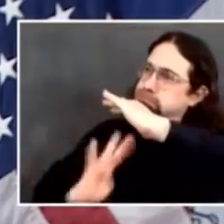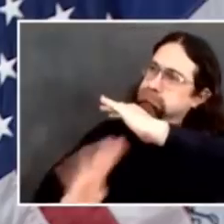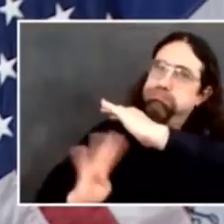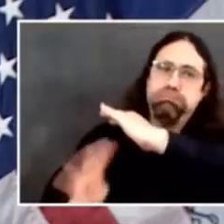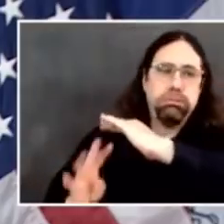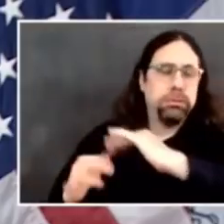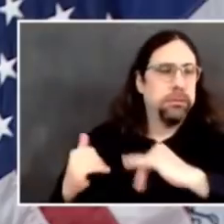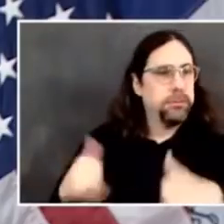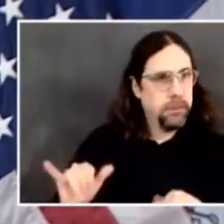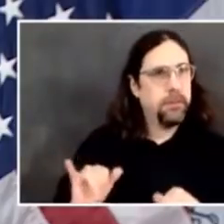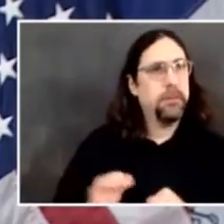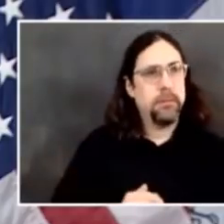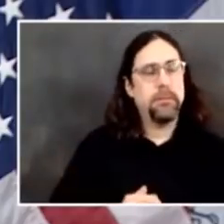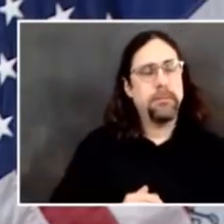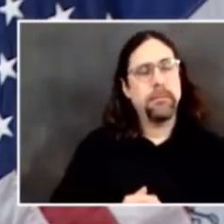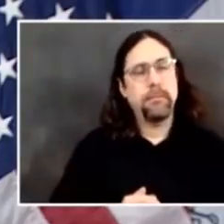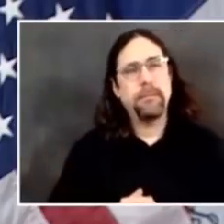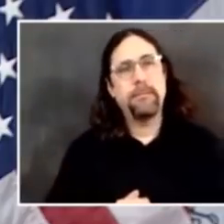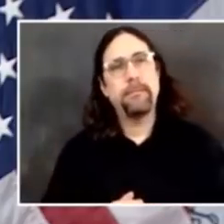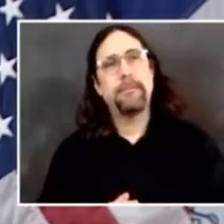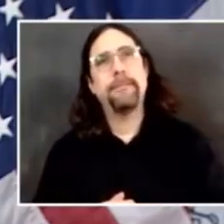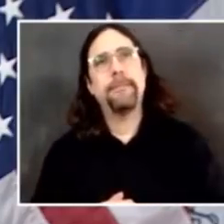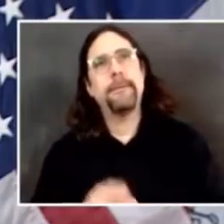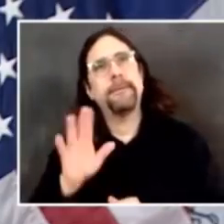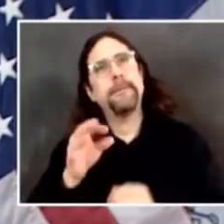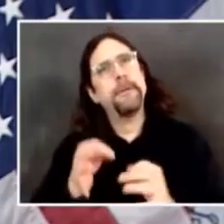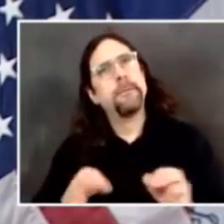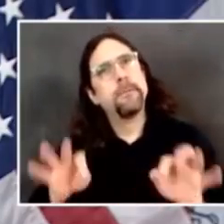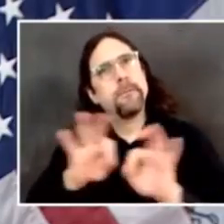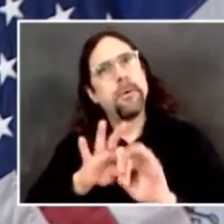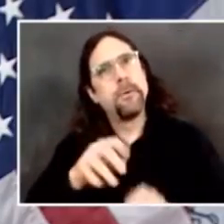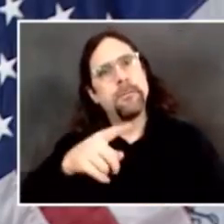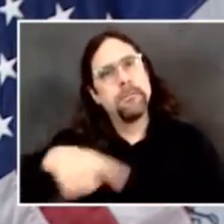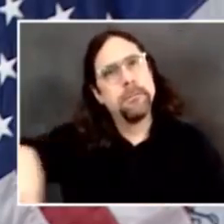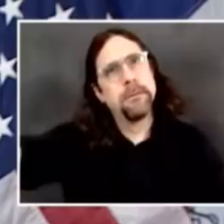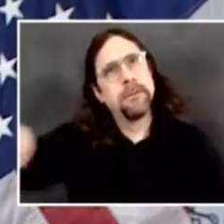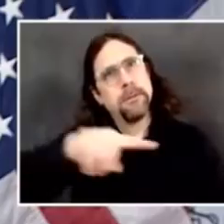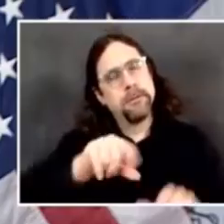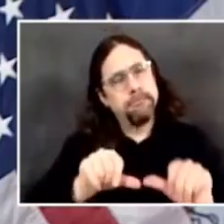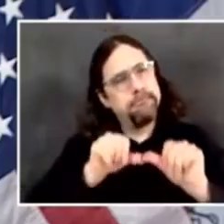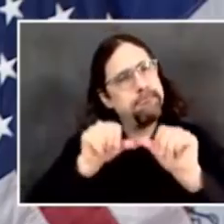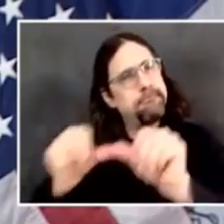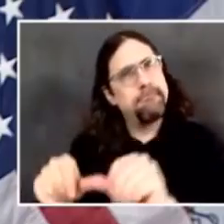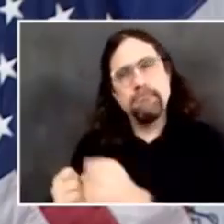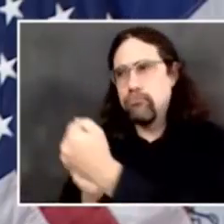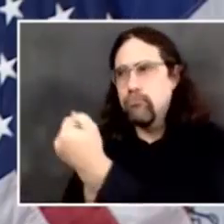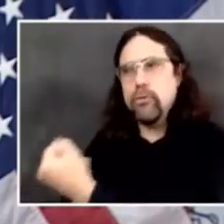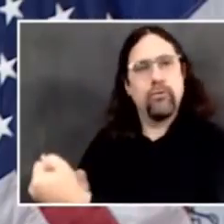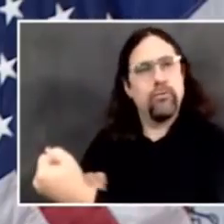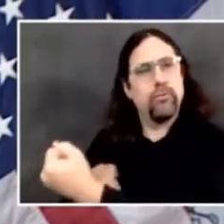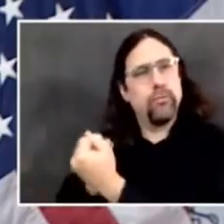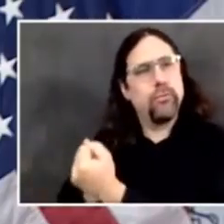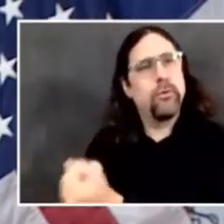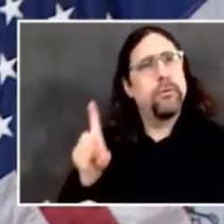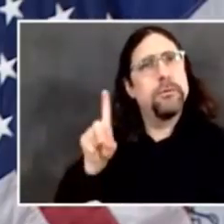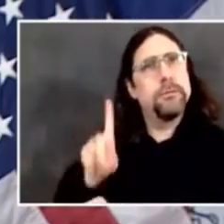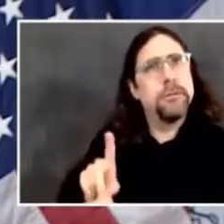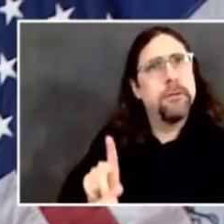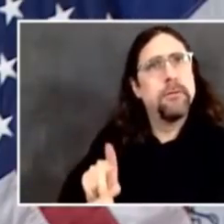So we need to keep supporting them. And remember, if this was a war, the body